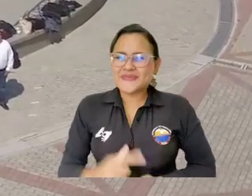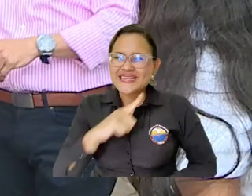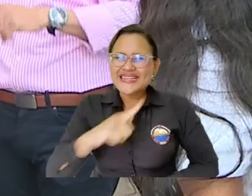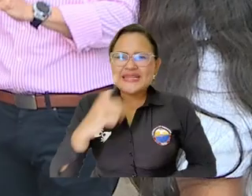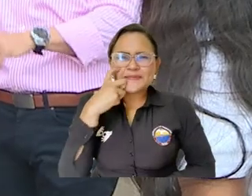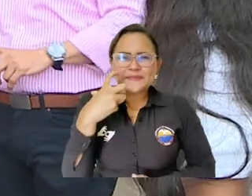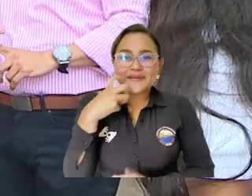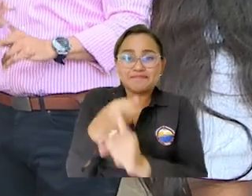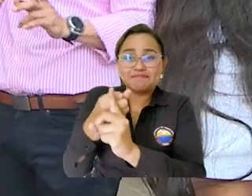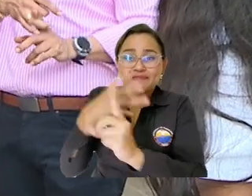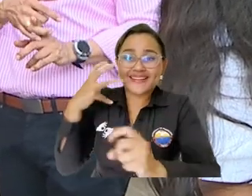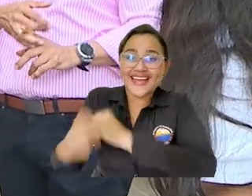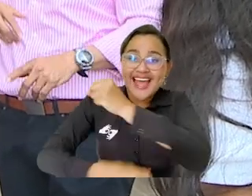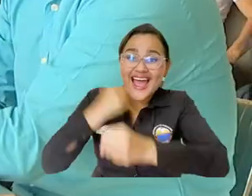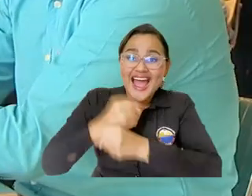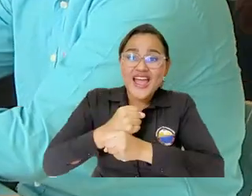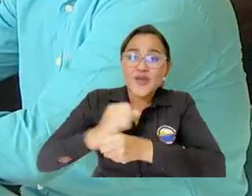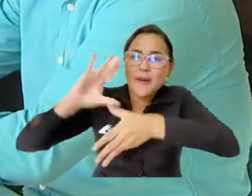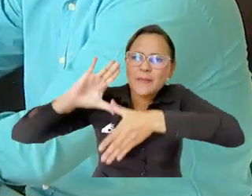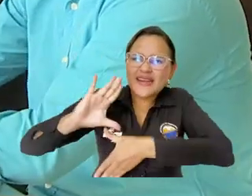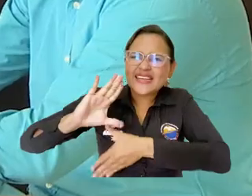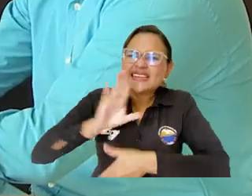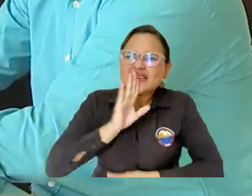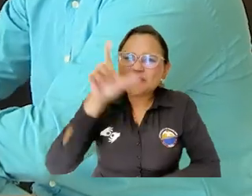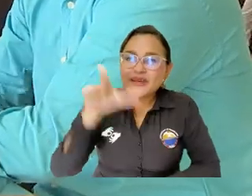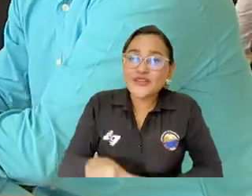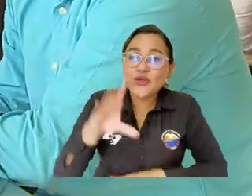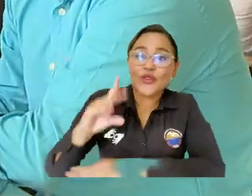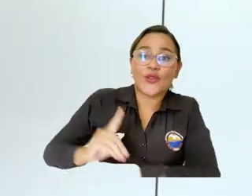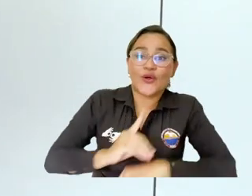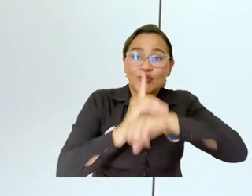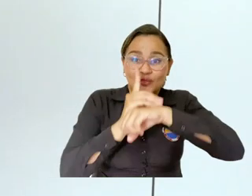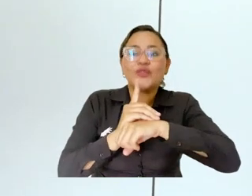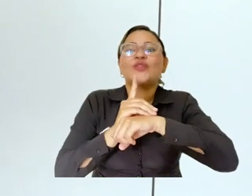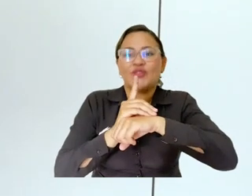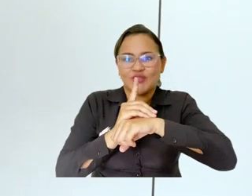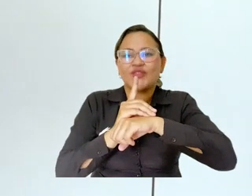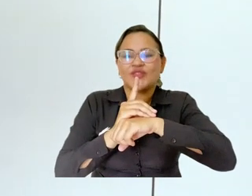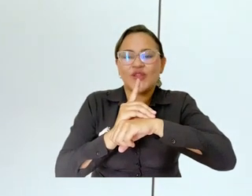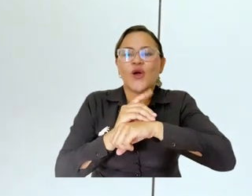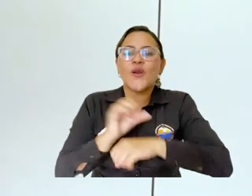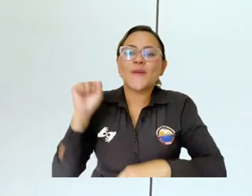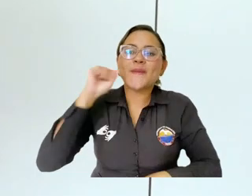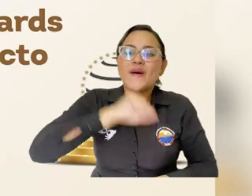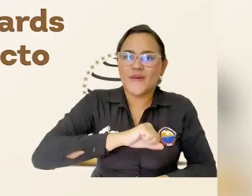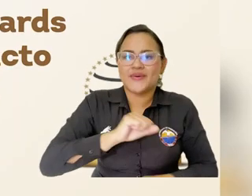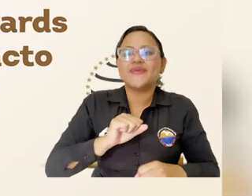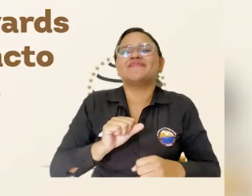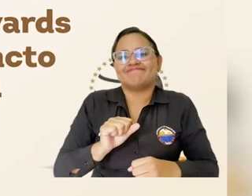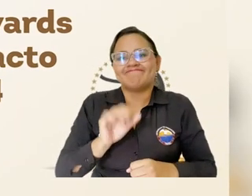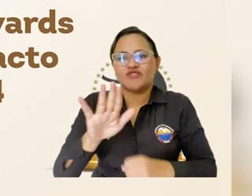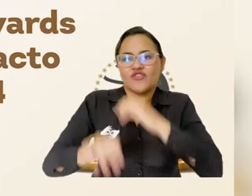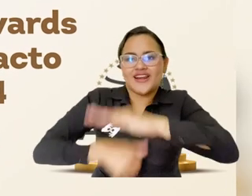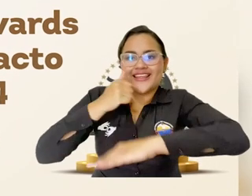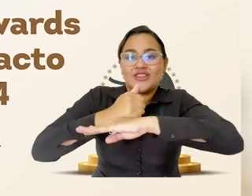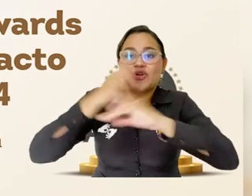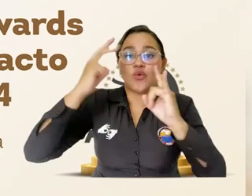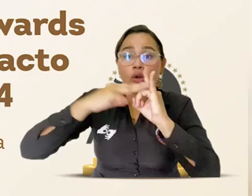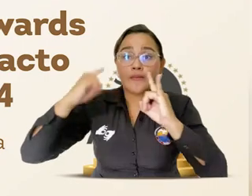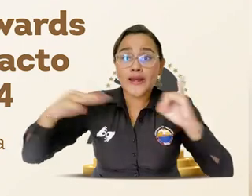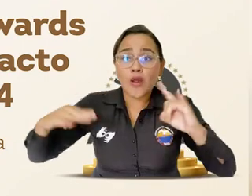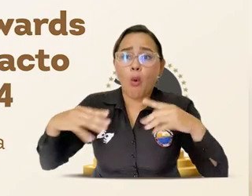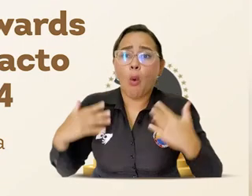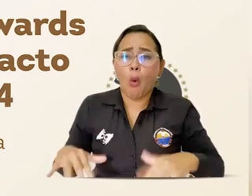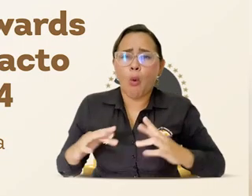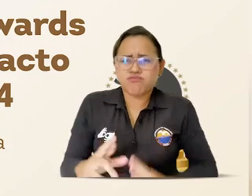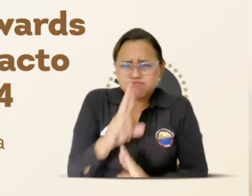El líder más impactante del año en las Américas. Ese es el doctor Pablo Vera Salazar, rector de la Universidad del Magdalena,